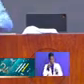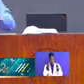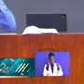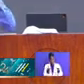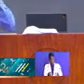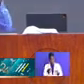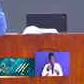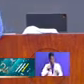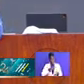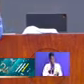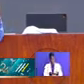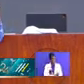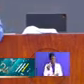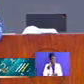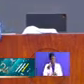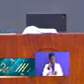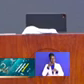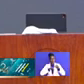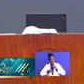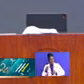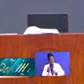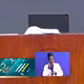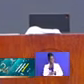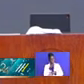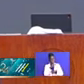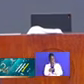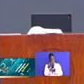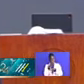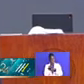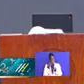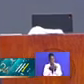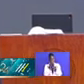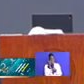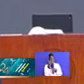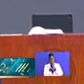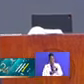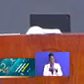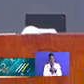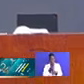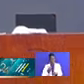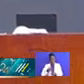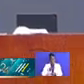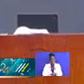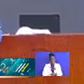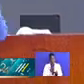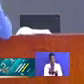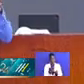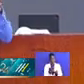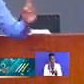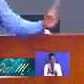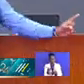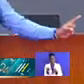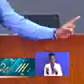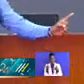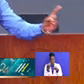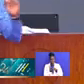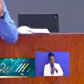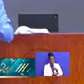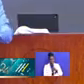we don't upro this corruption this nation in 3 years will suffer a great